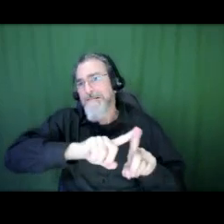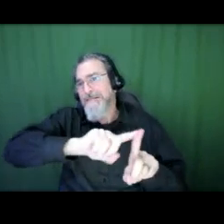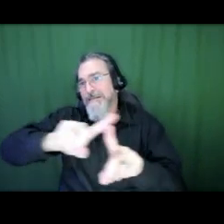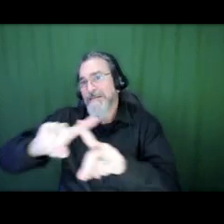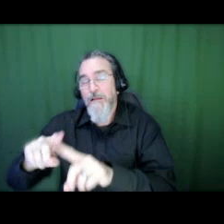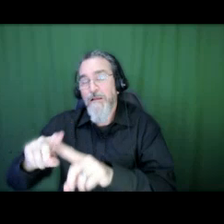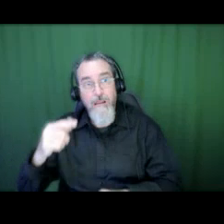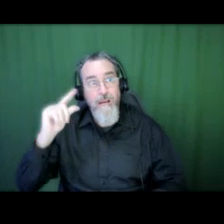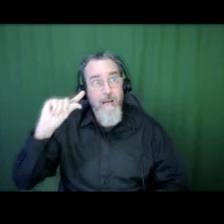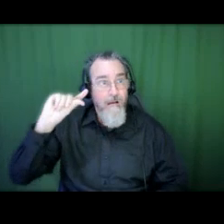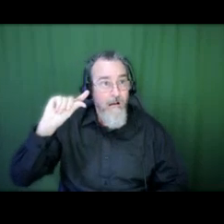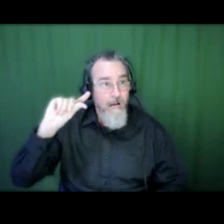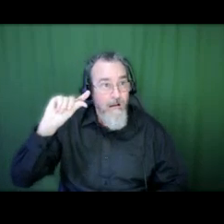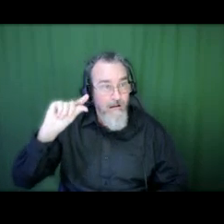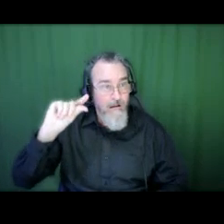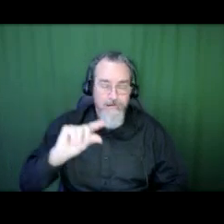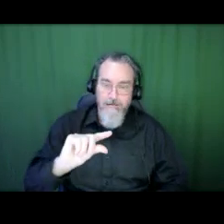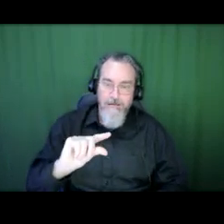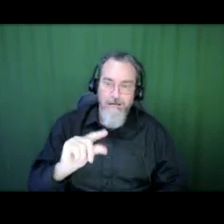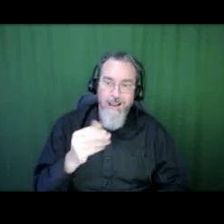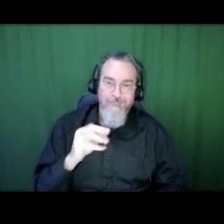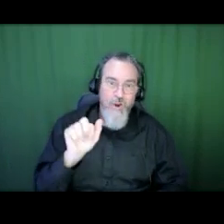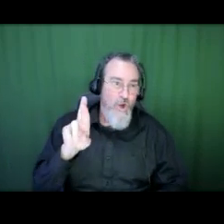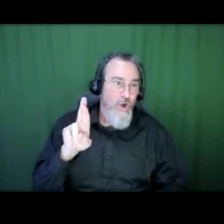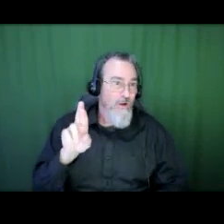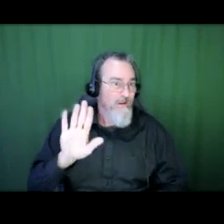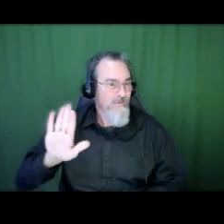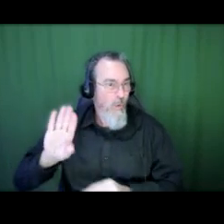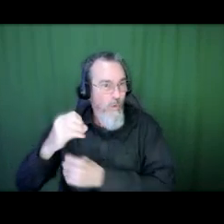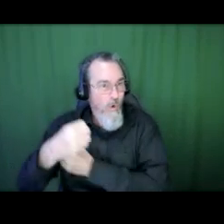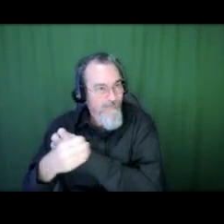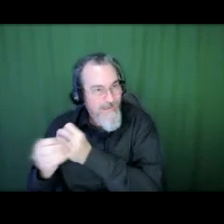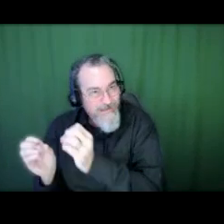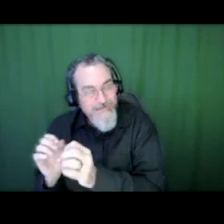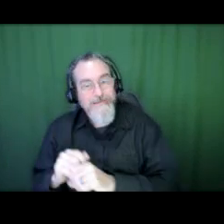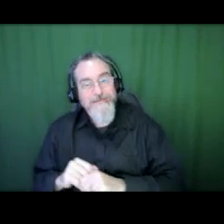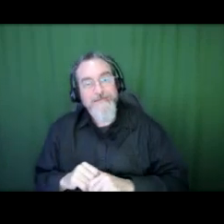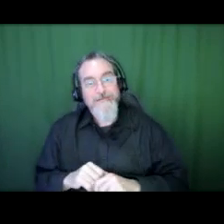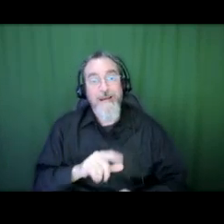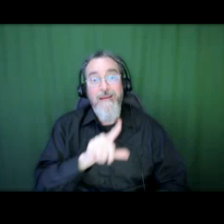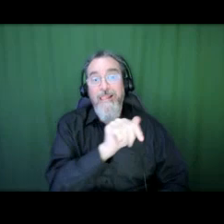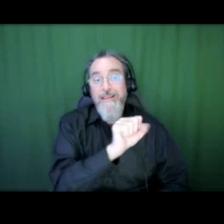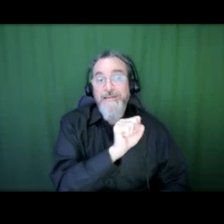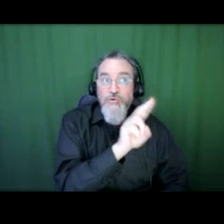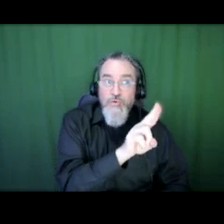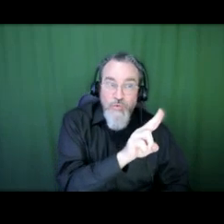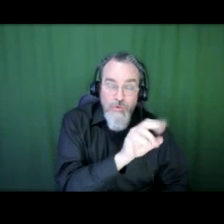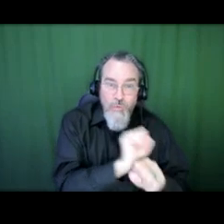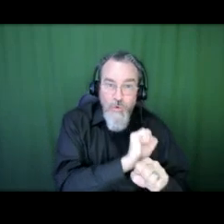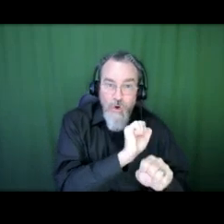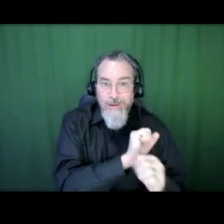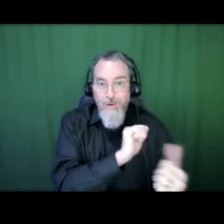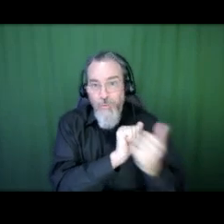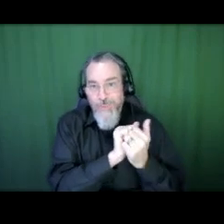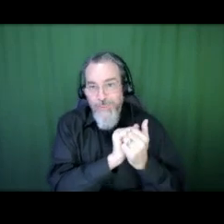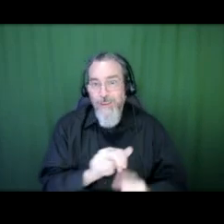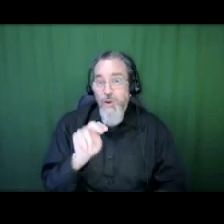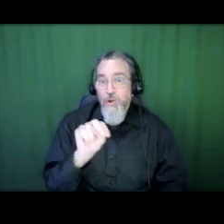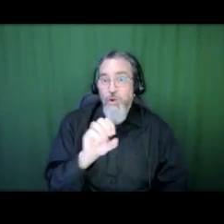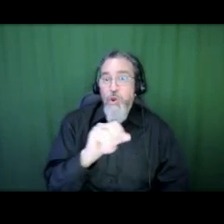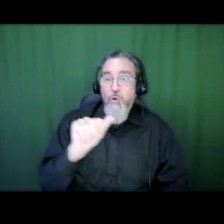Resilience. Some of the Louisiana programs, LSU is going to be working with us, one of the NOAA affiliates. We